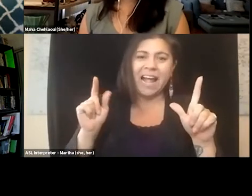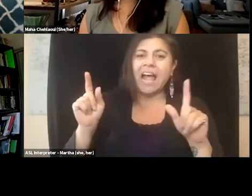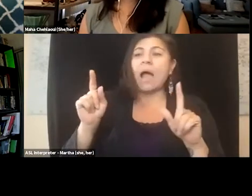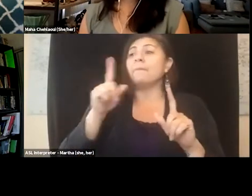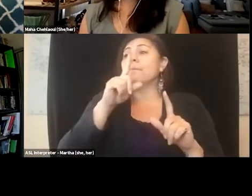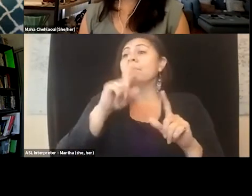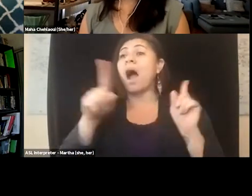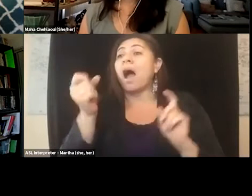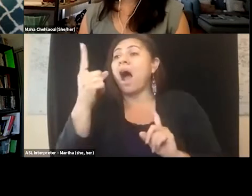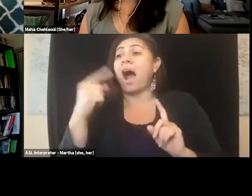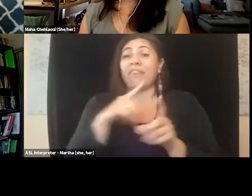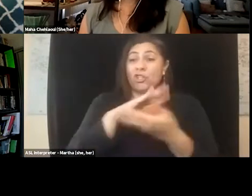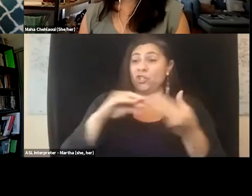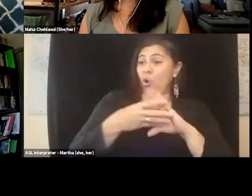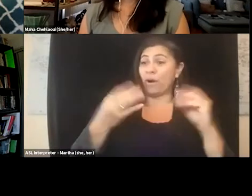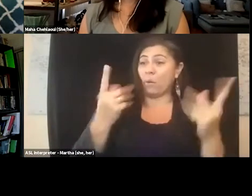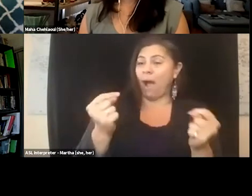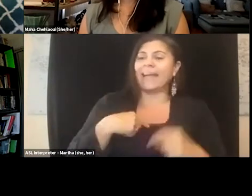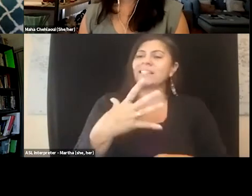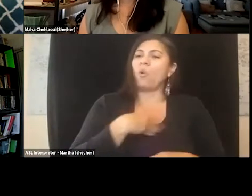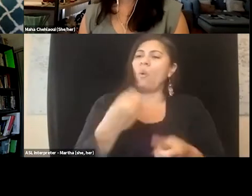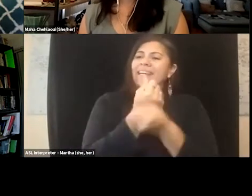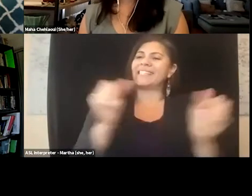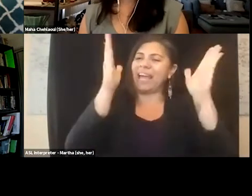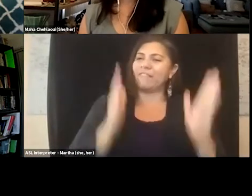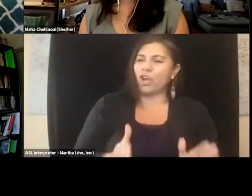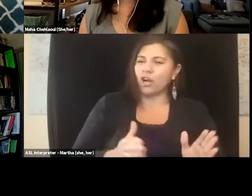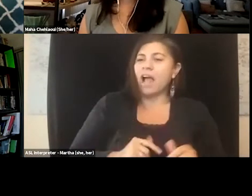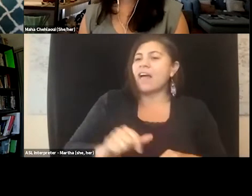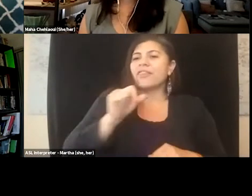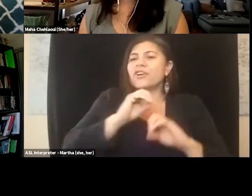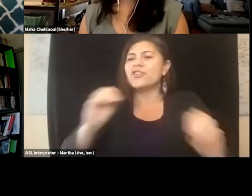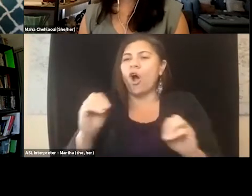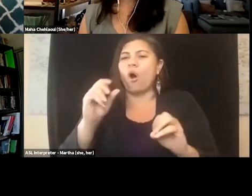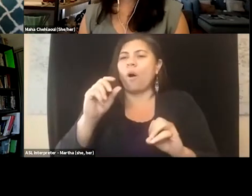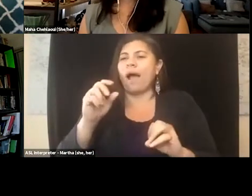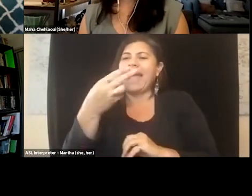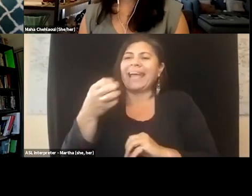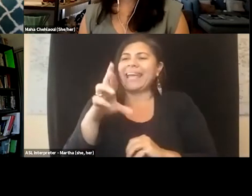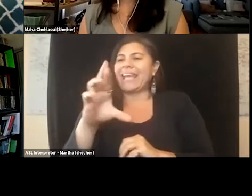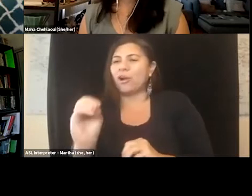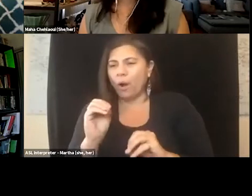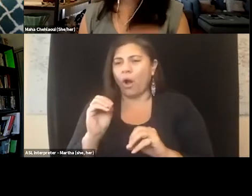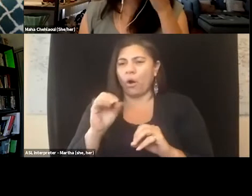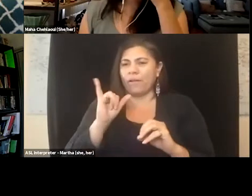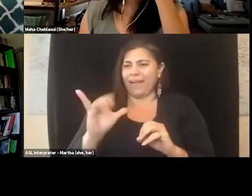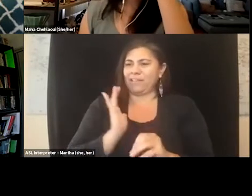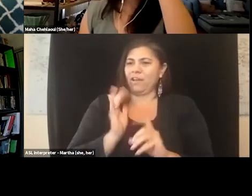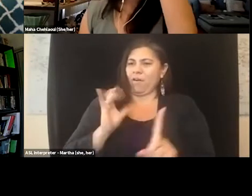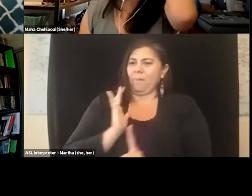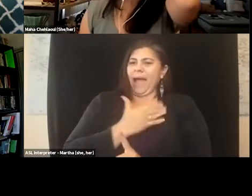savior narrative. There are no heroes or nuanced MENA characters in stories that use our geographical